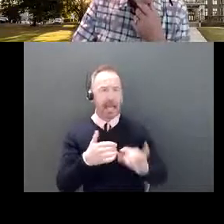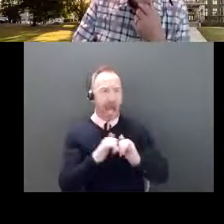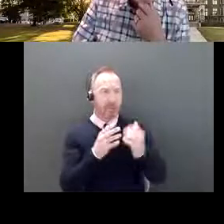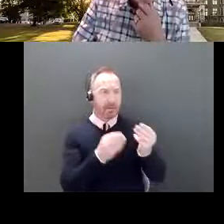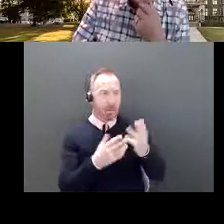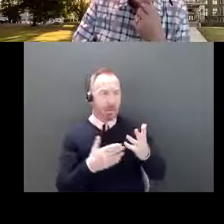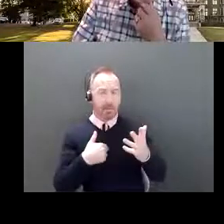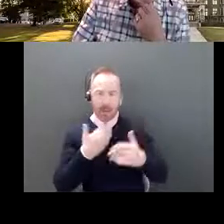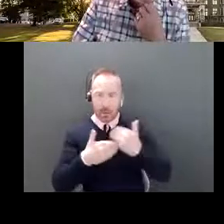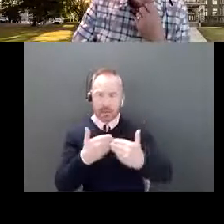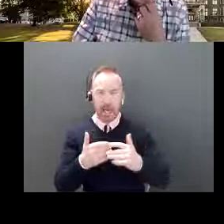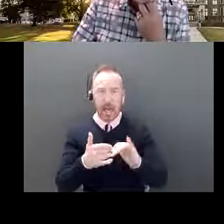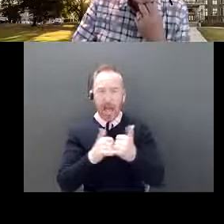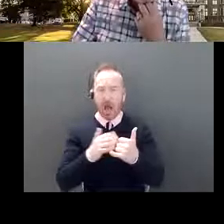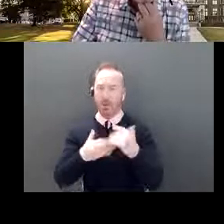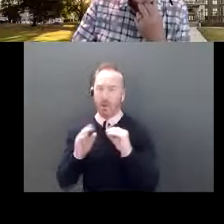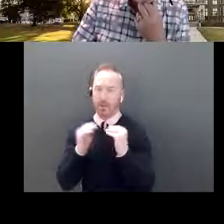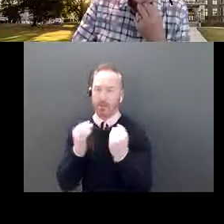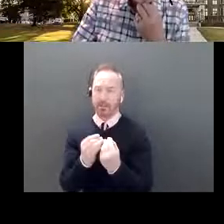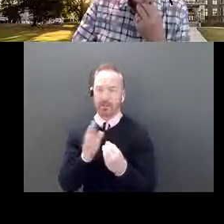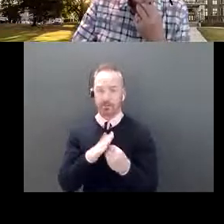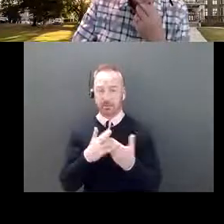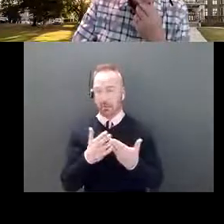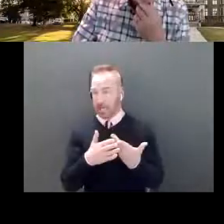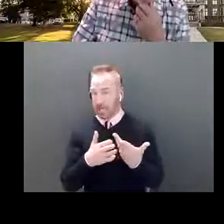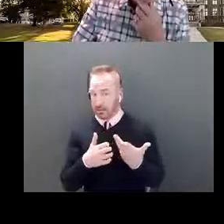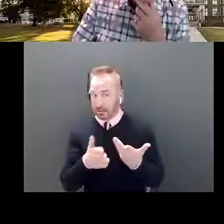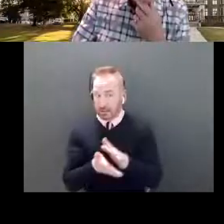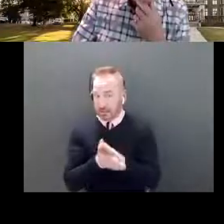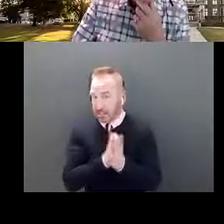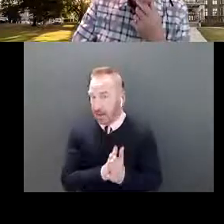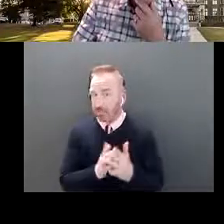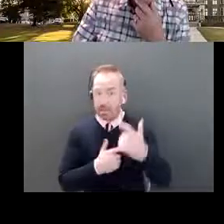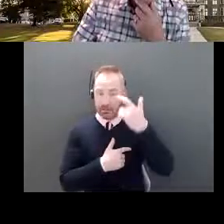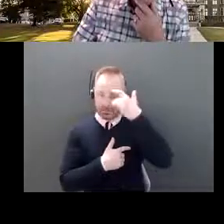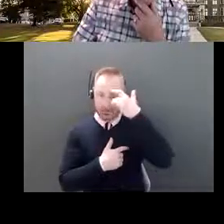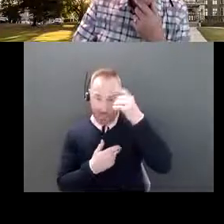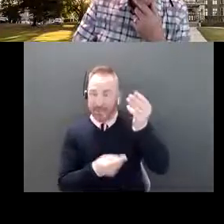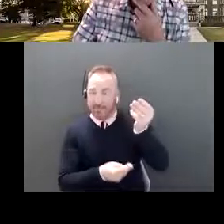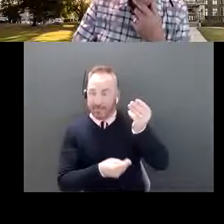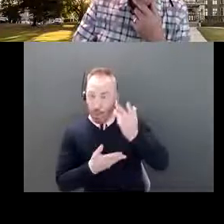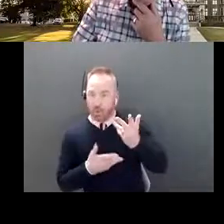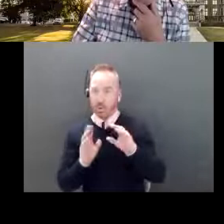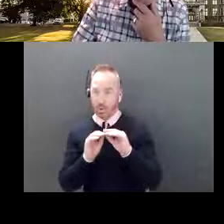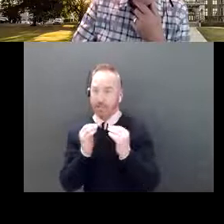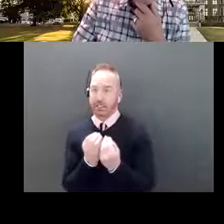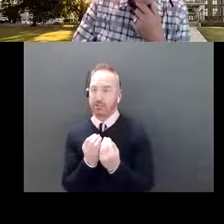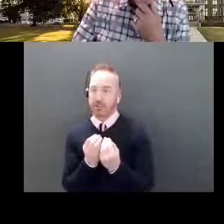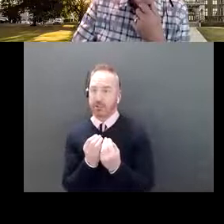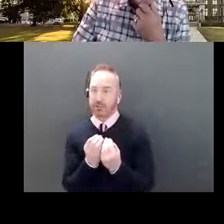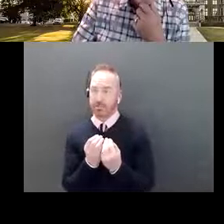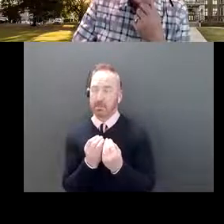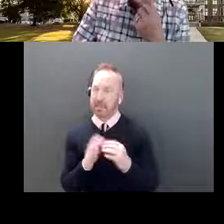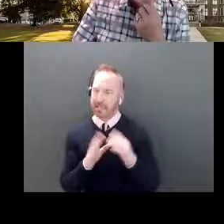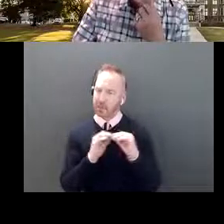practice? How can my organization function as a trauma and violence informed organization? How can we do this as a